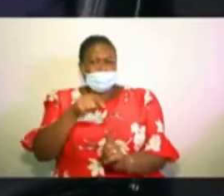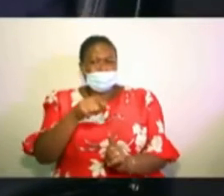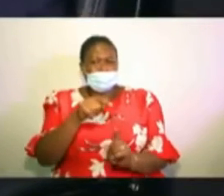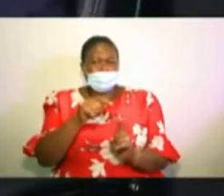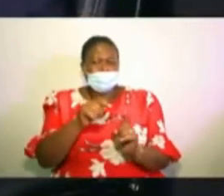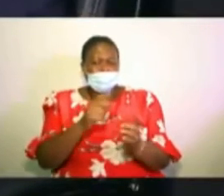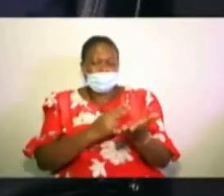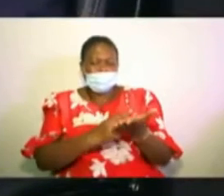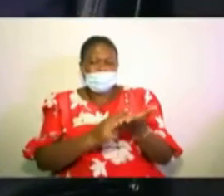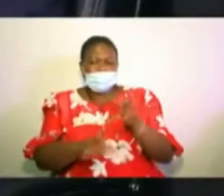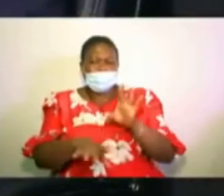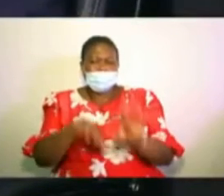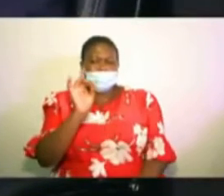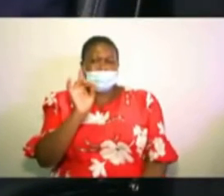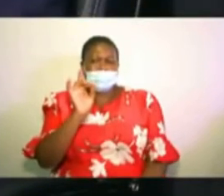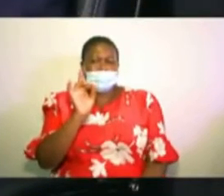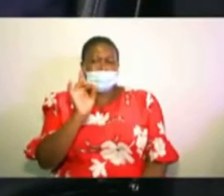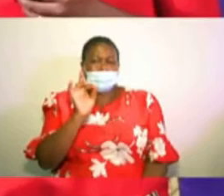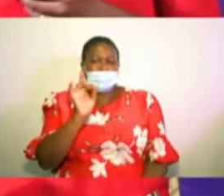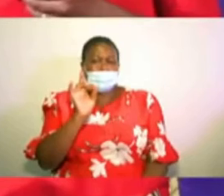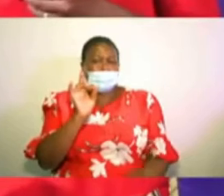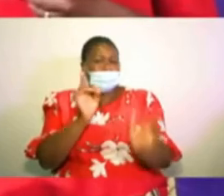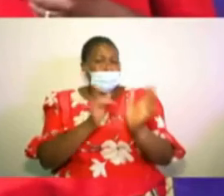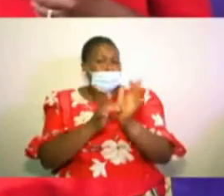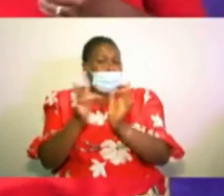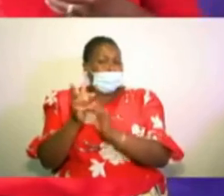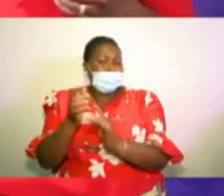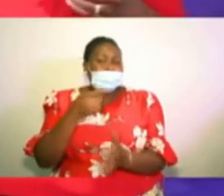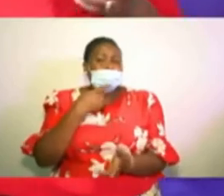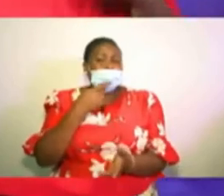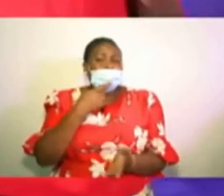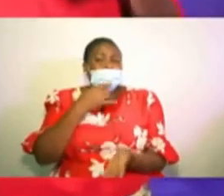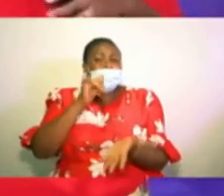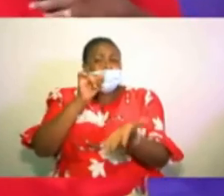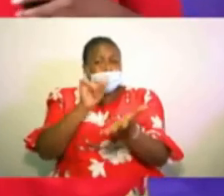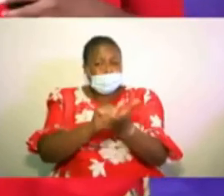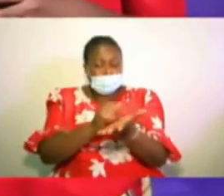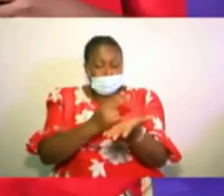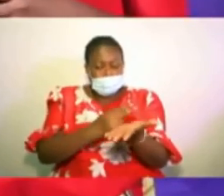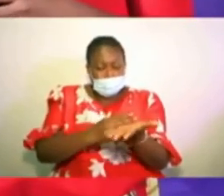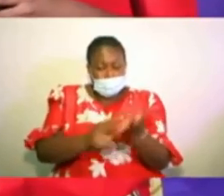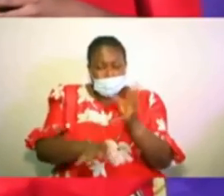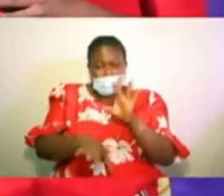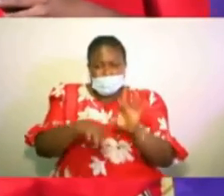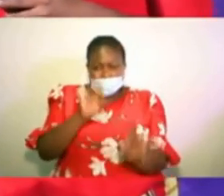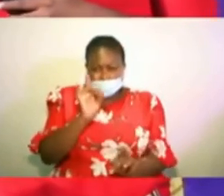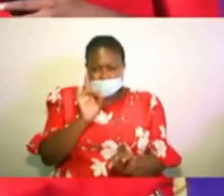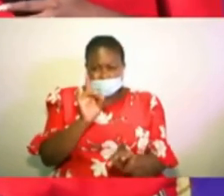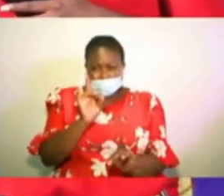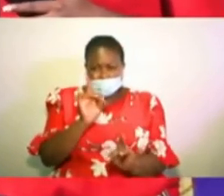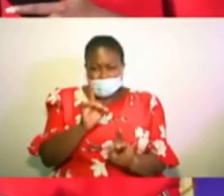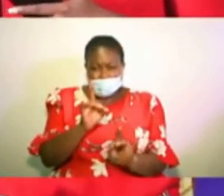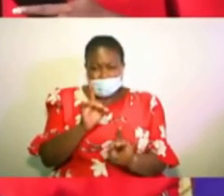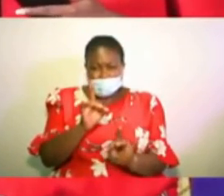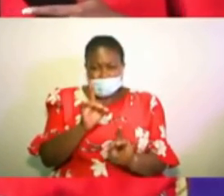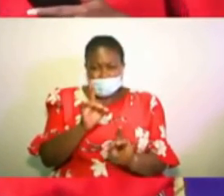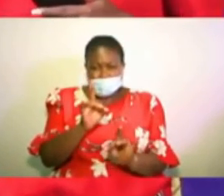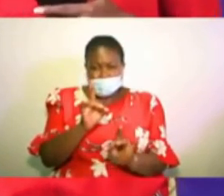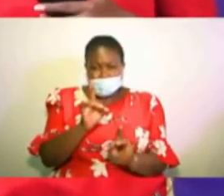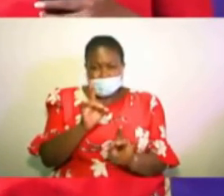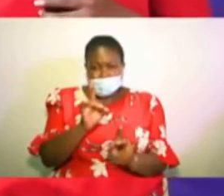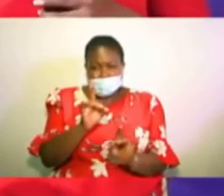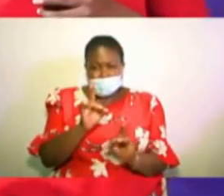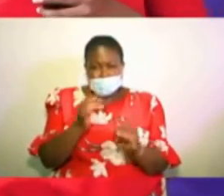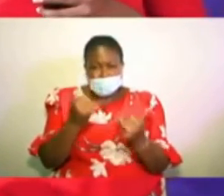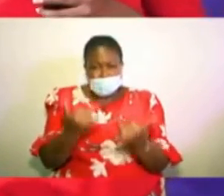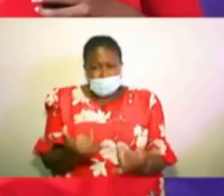Saint-Esprit. And he's saying that the Holy Spirit, et il dit que le Saint-Esprit, who now is his